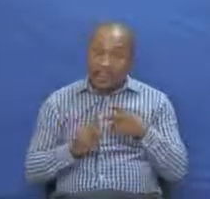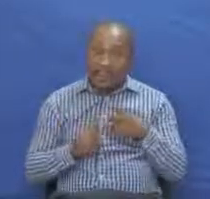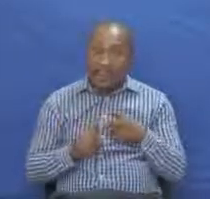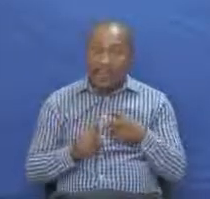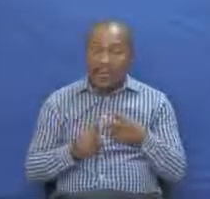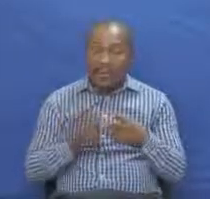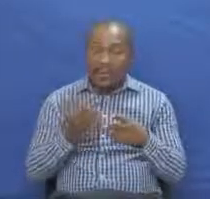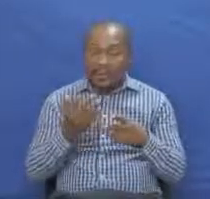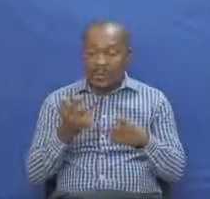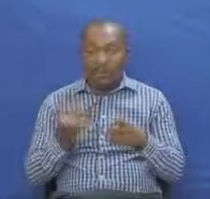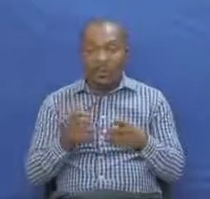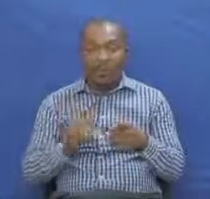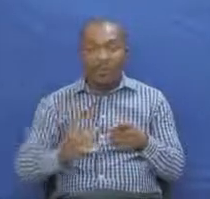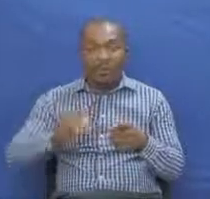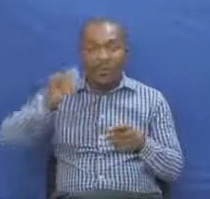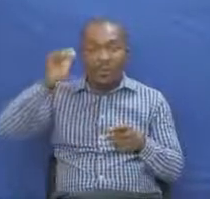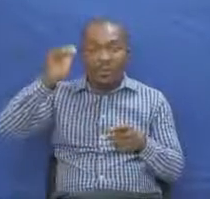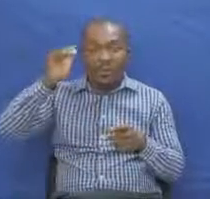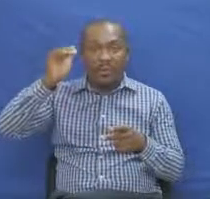by which